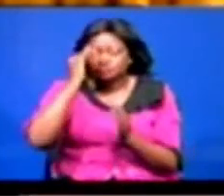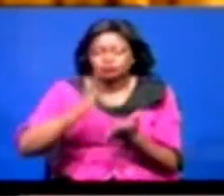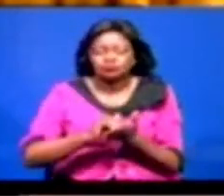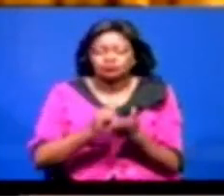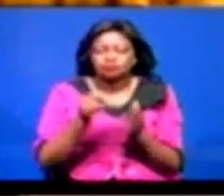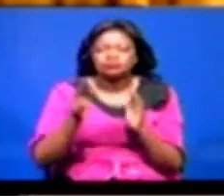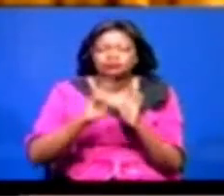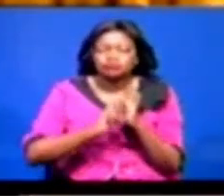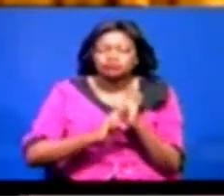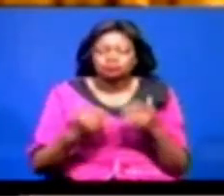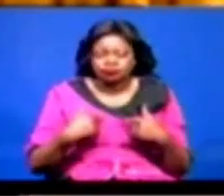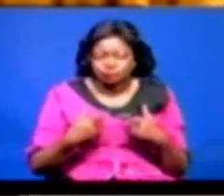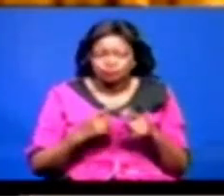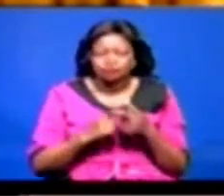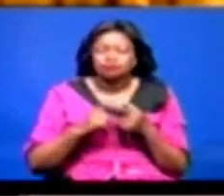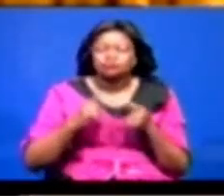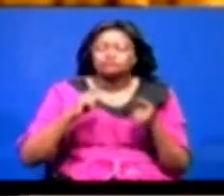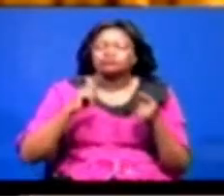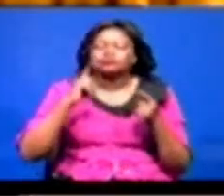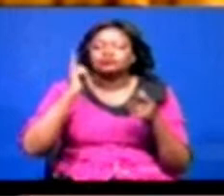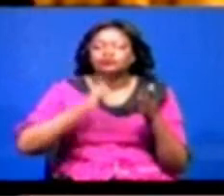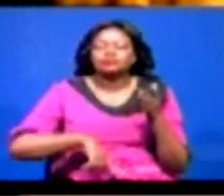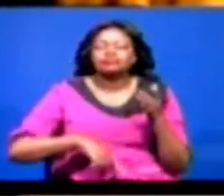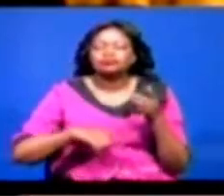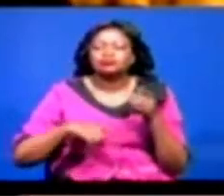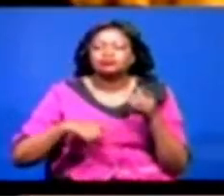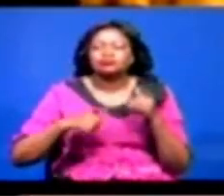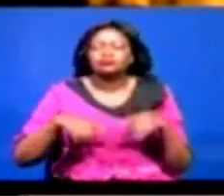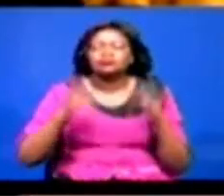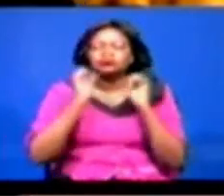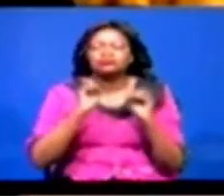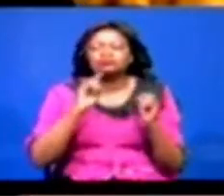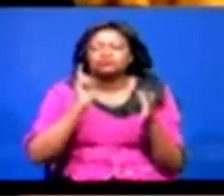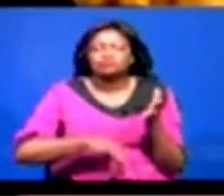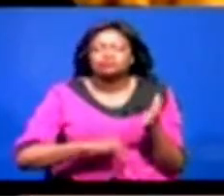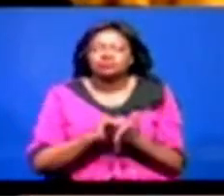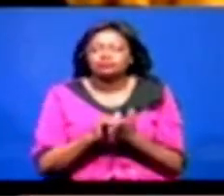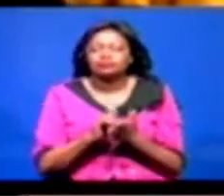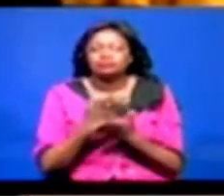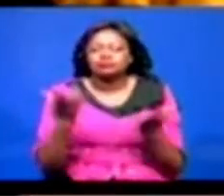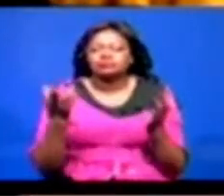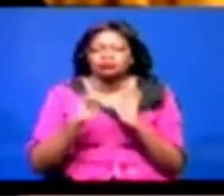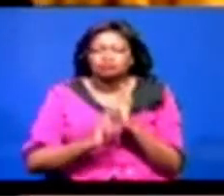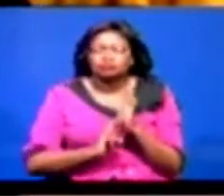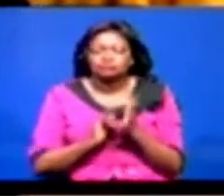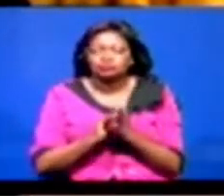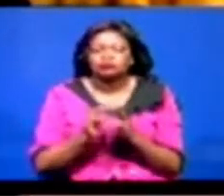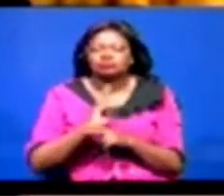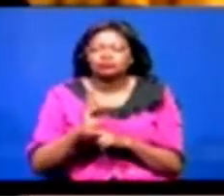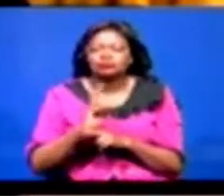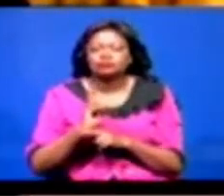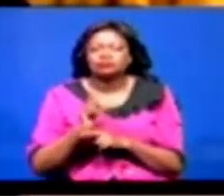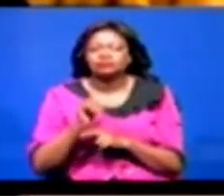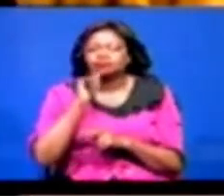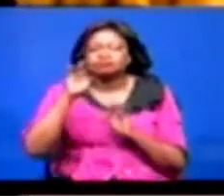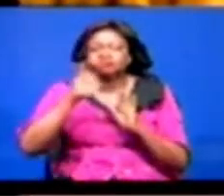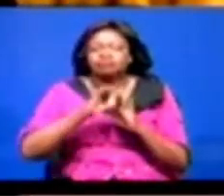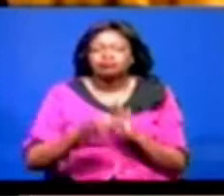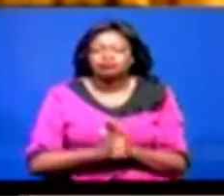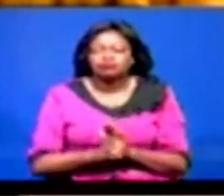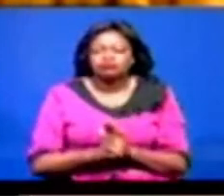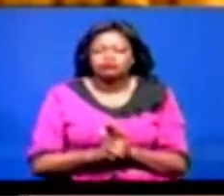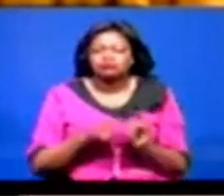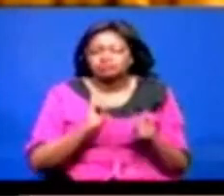are there, and then when you do not succeed, you turn around and say, in fact, one of those regulations that were used is unconstitutional. That's one.